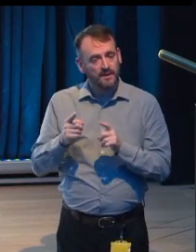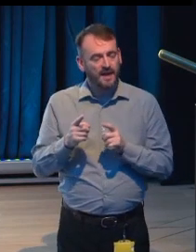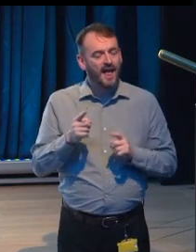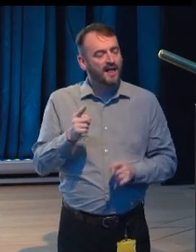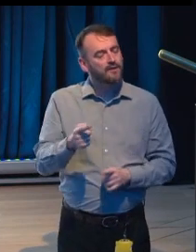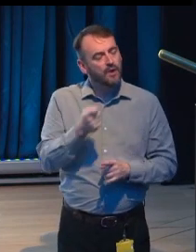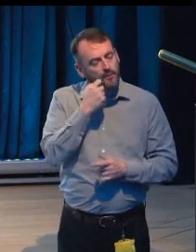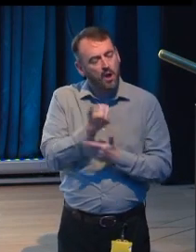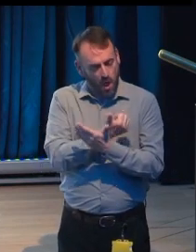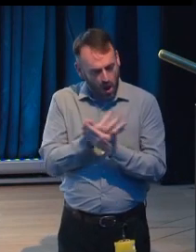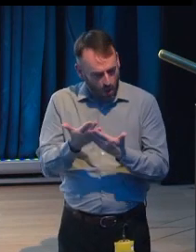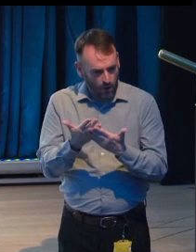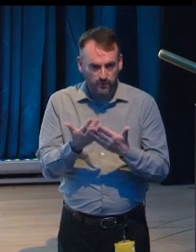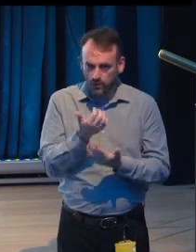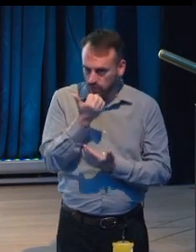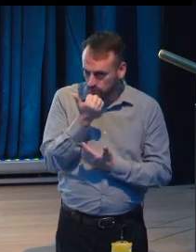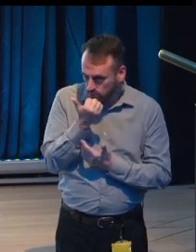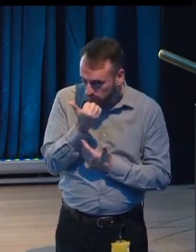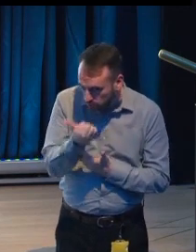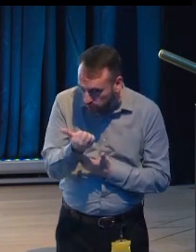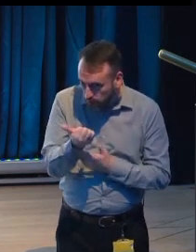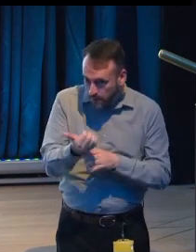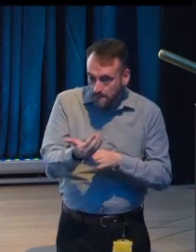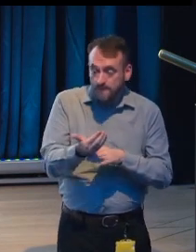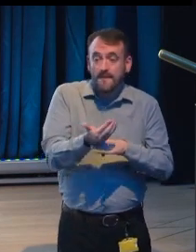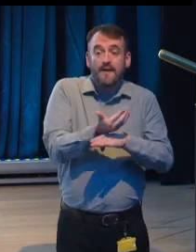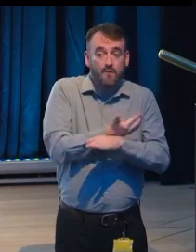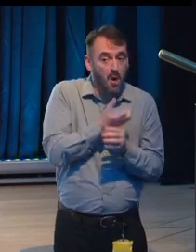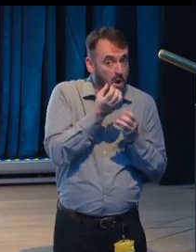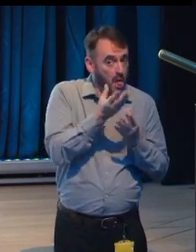it's a good idea to learn how to give good constructive feedback as early as you can.